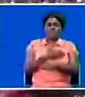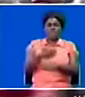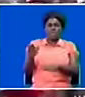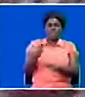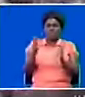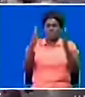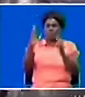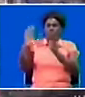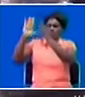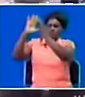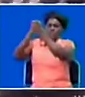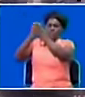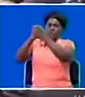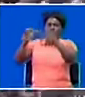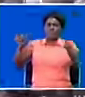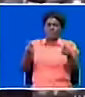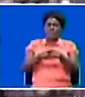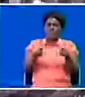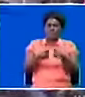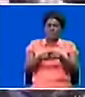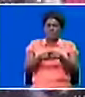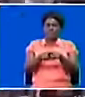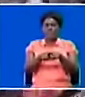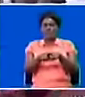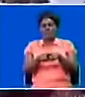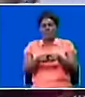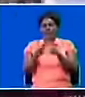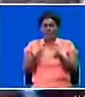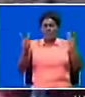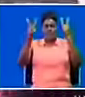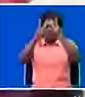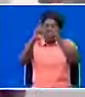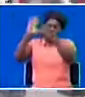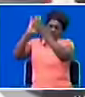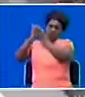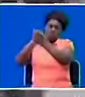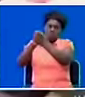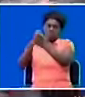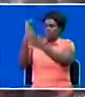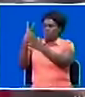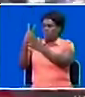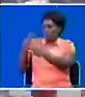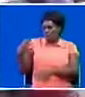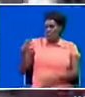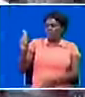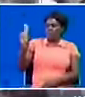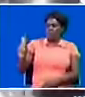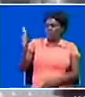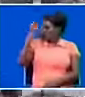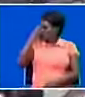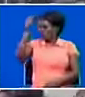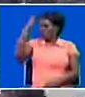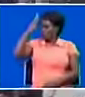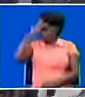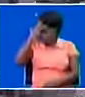praises of Jubilee Party, but they were also extolling the virtues of William Ruto and his boss Uhuru Kenyatta. Ruto knew